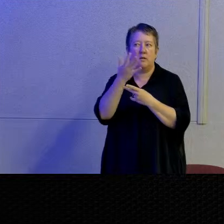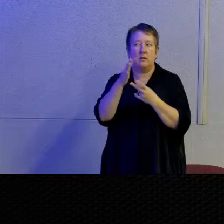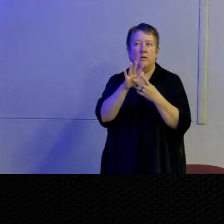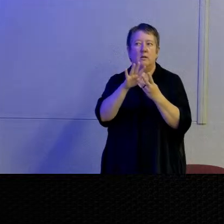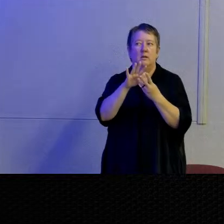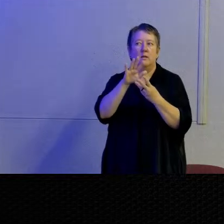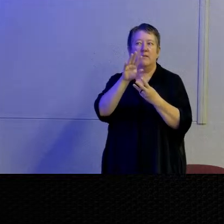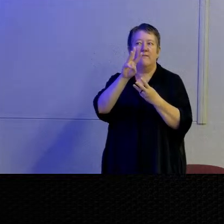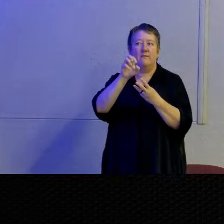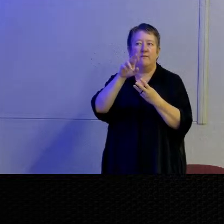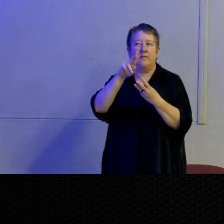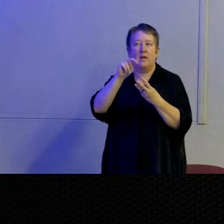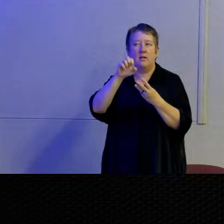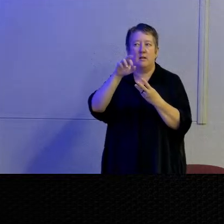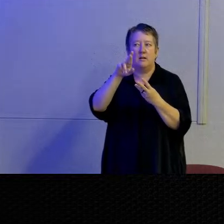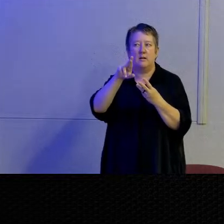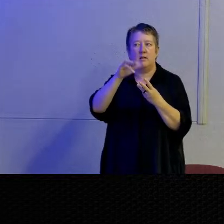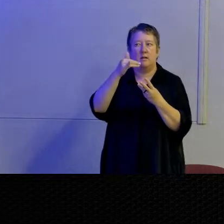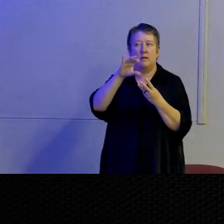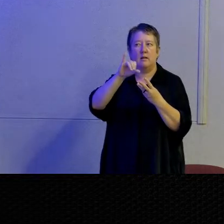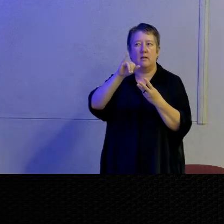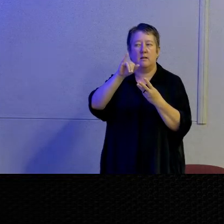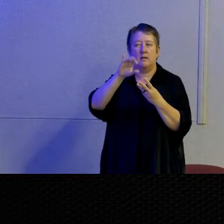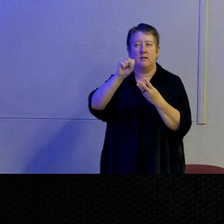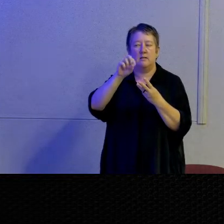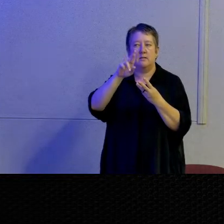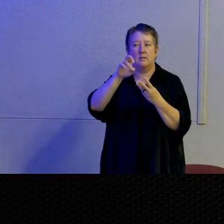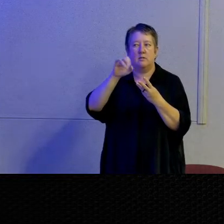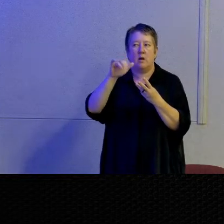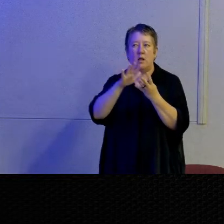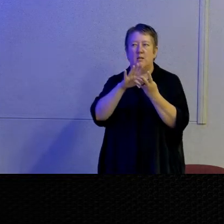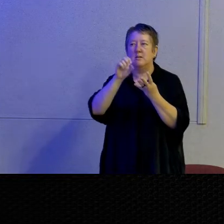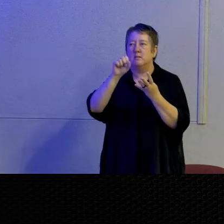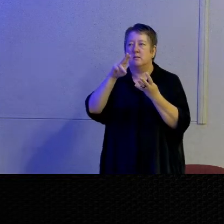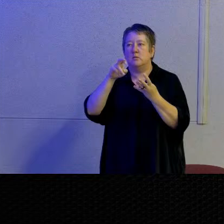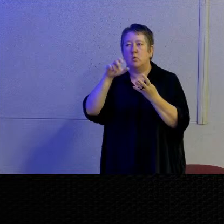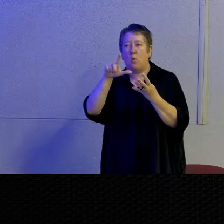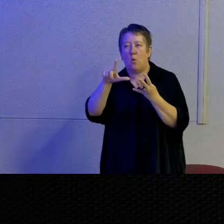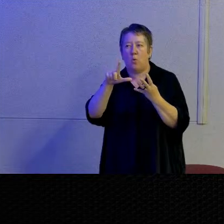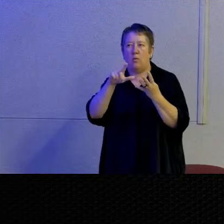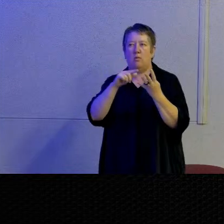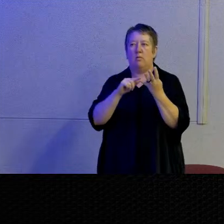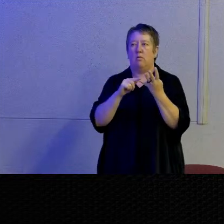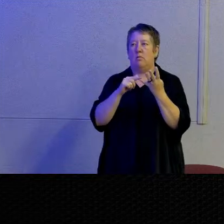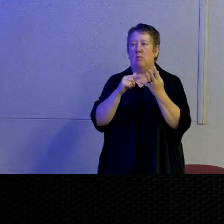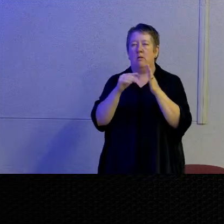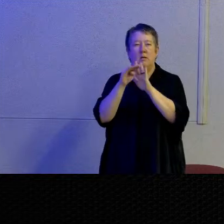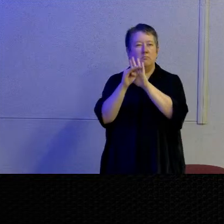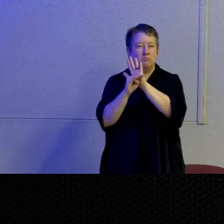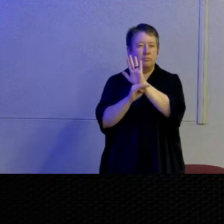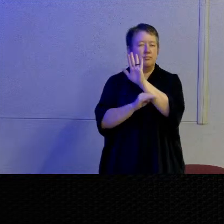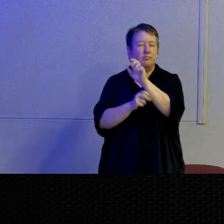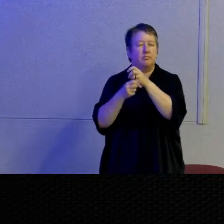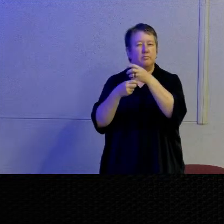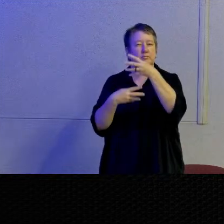Saul Tekluxi. You can list, including even the